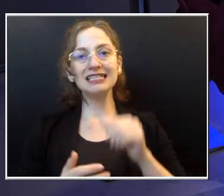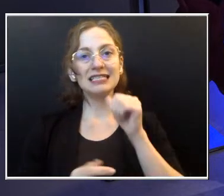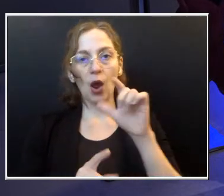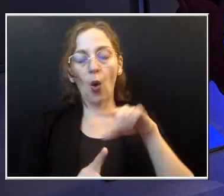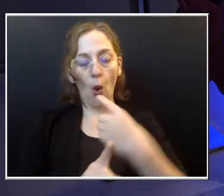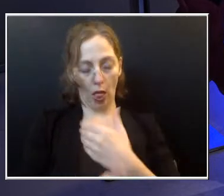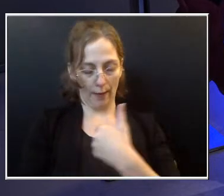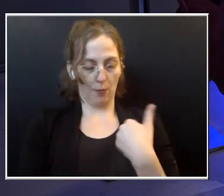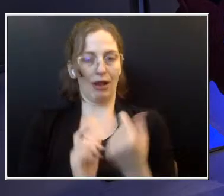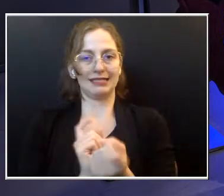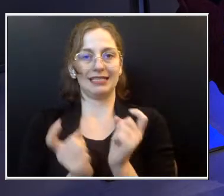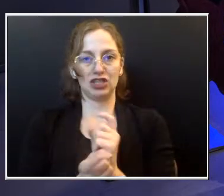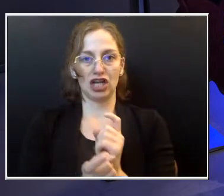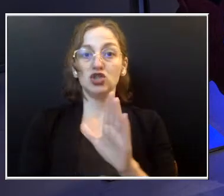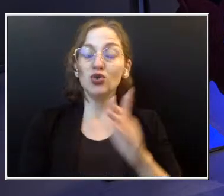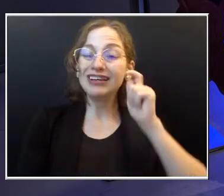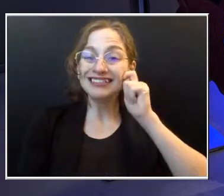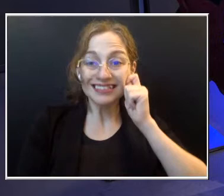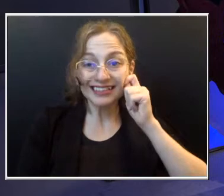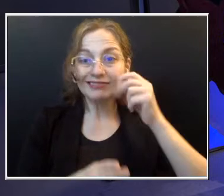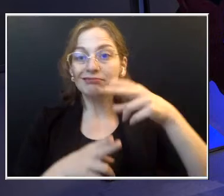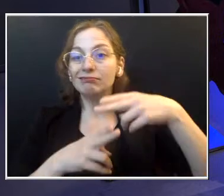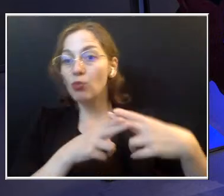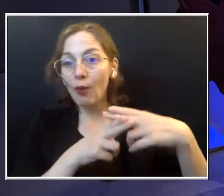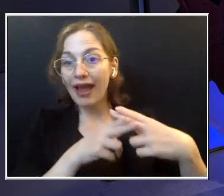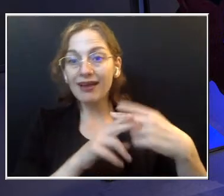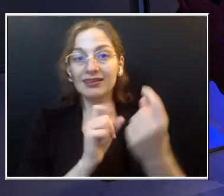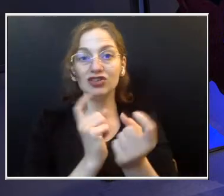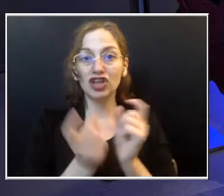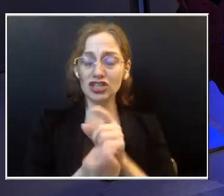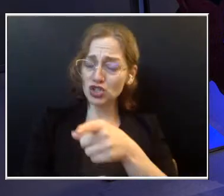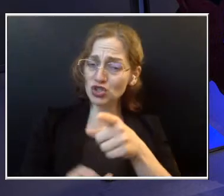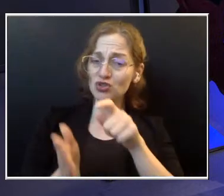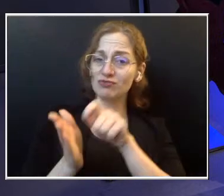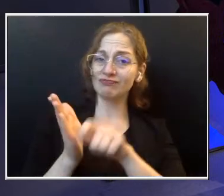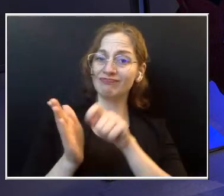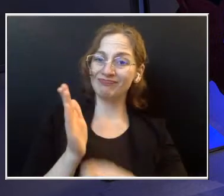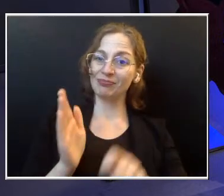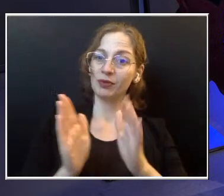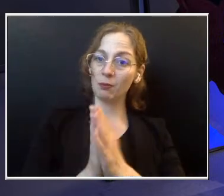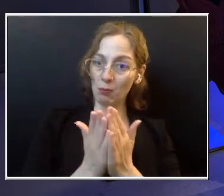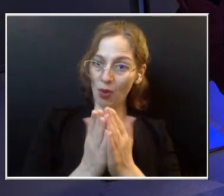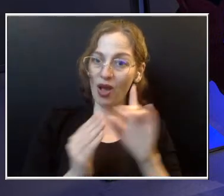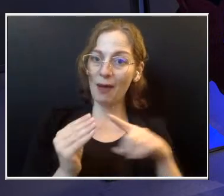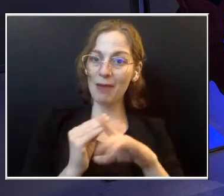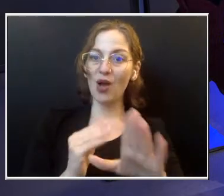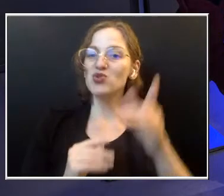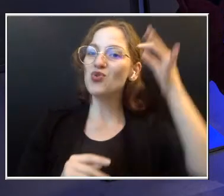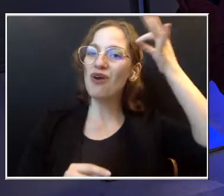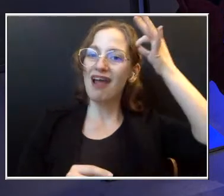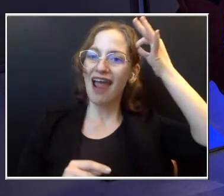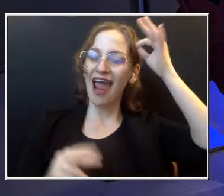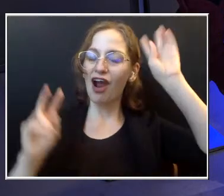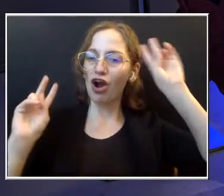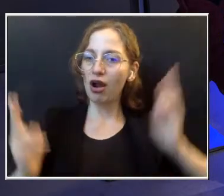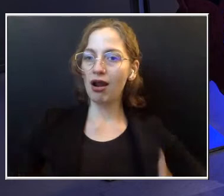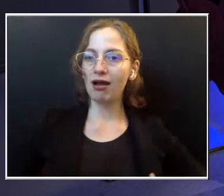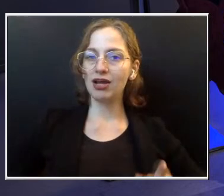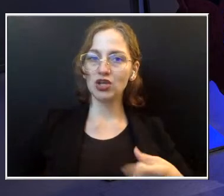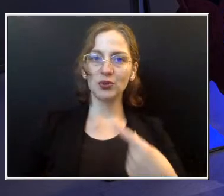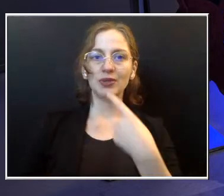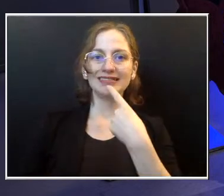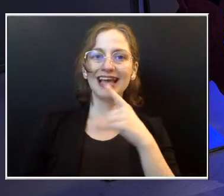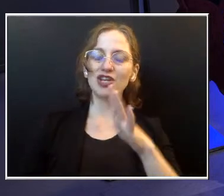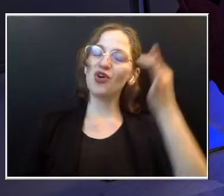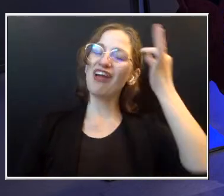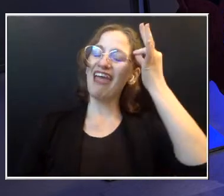wrote a book about losing your hair, because you said your hair was your identity. It was like your crown, and you wore it so proudly, and then all of a